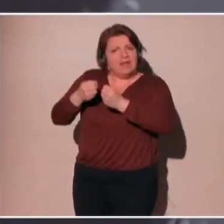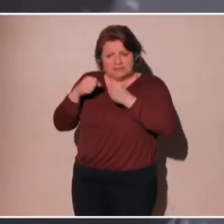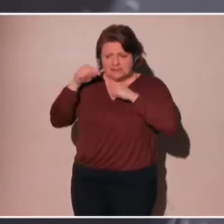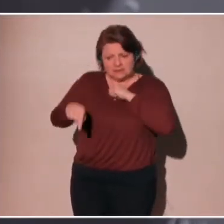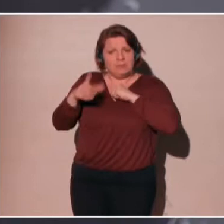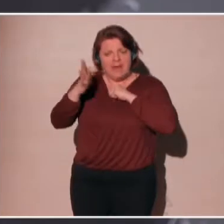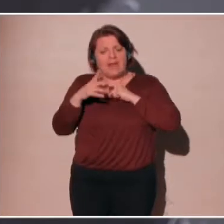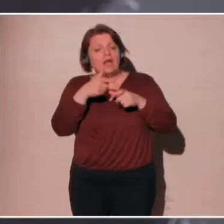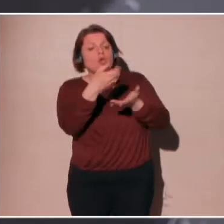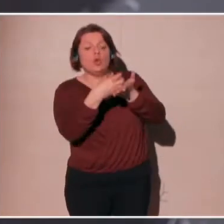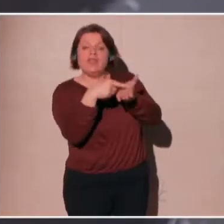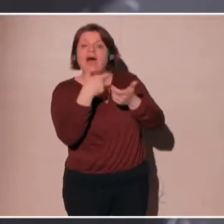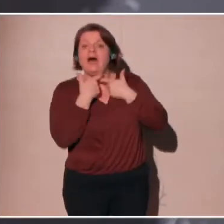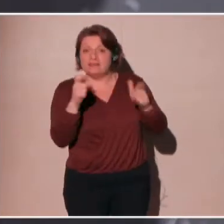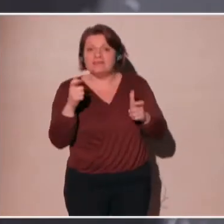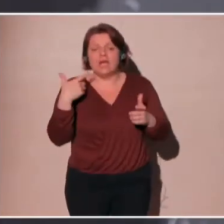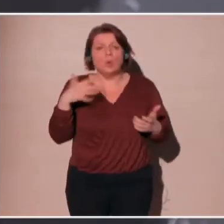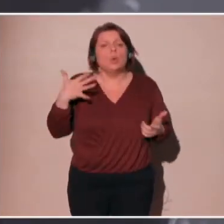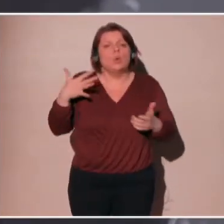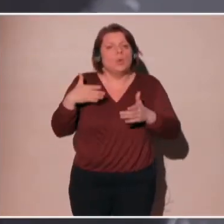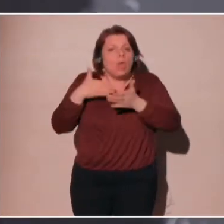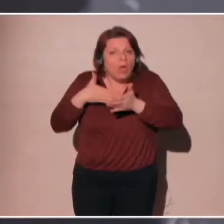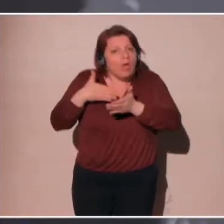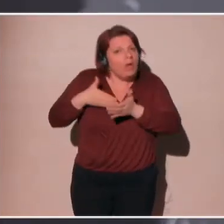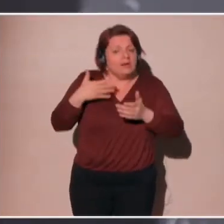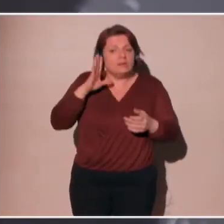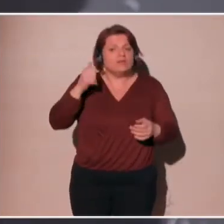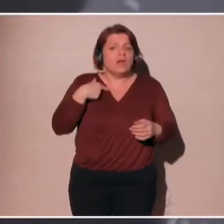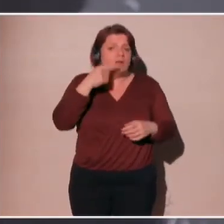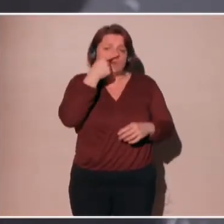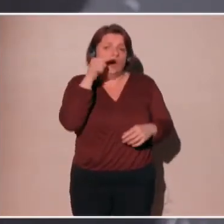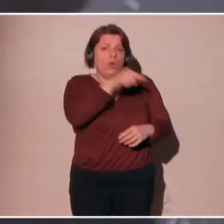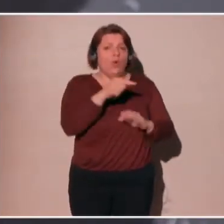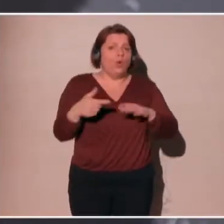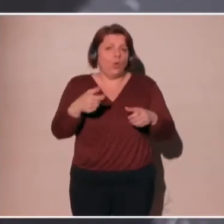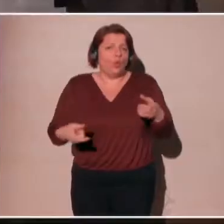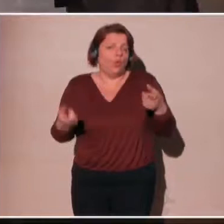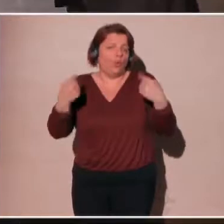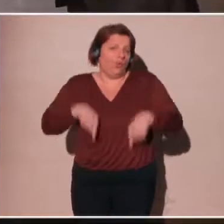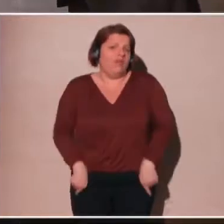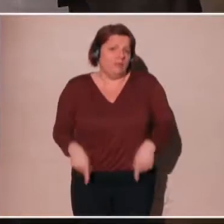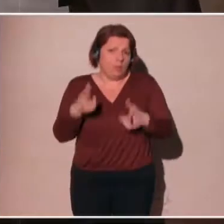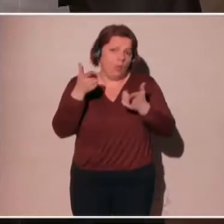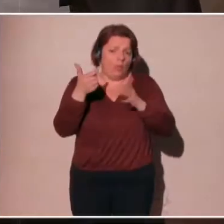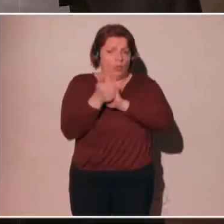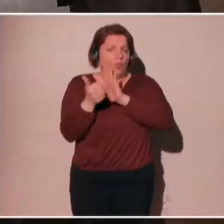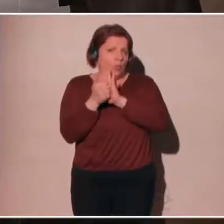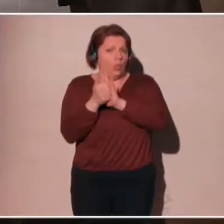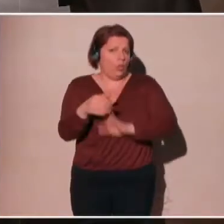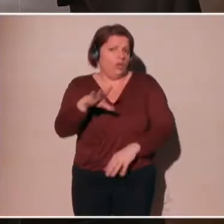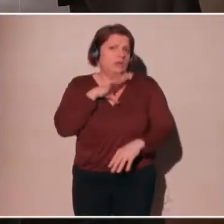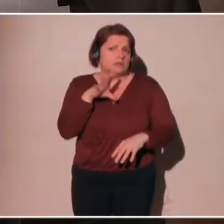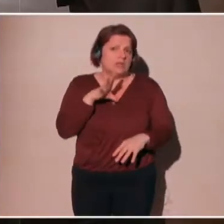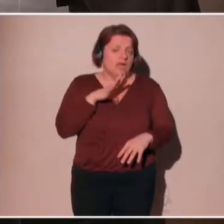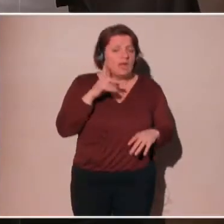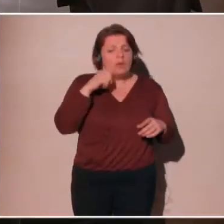techniques to apply these techniques to the data and access the data. And there's a role here that the governments